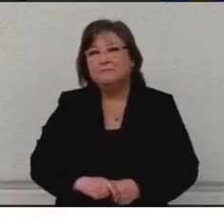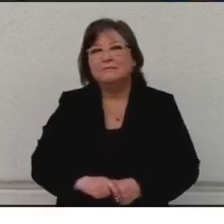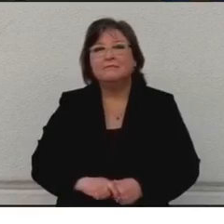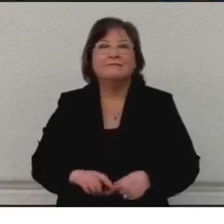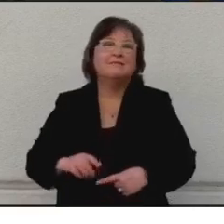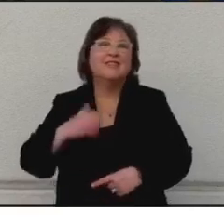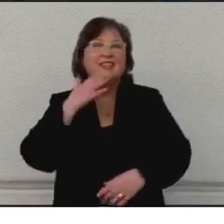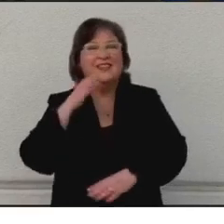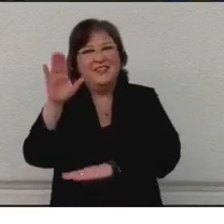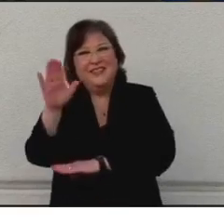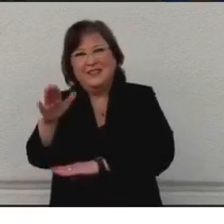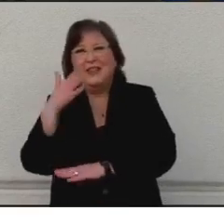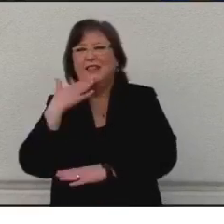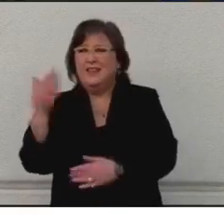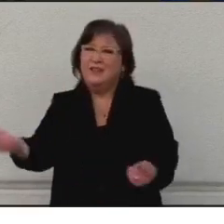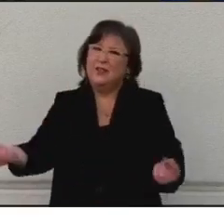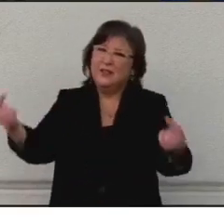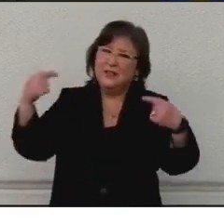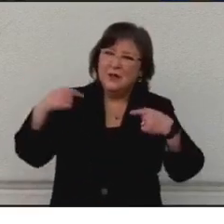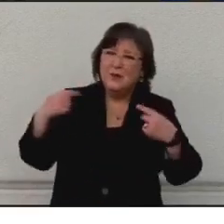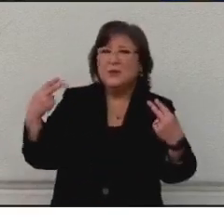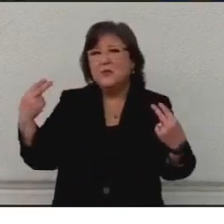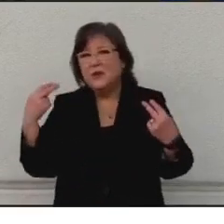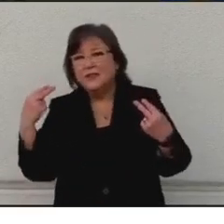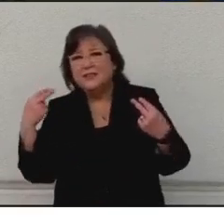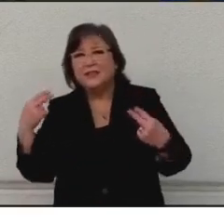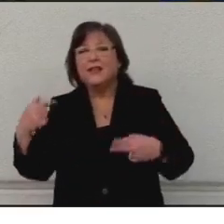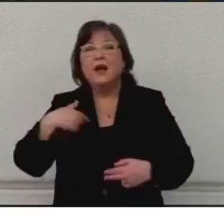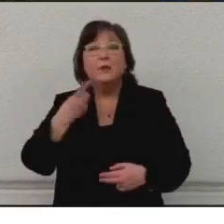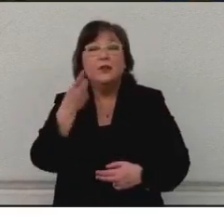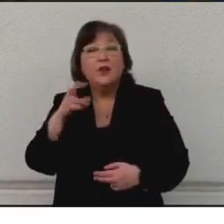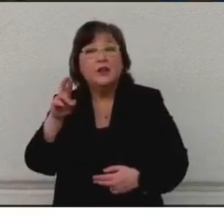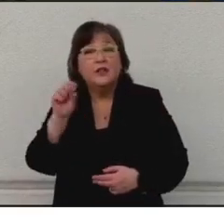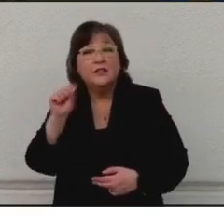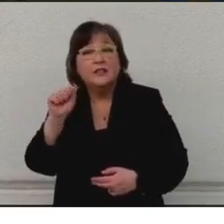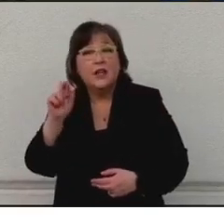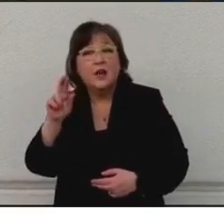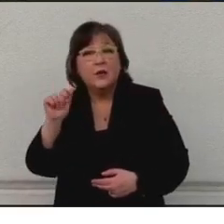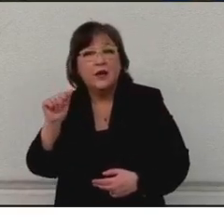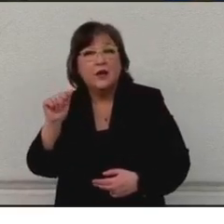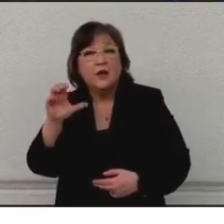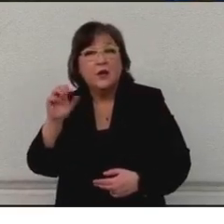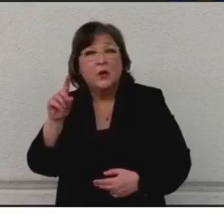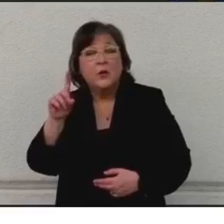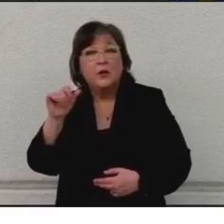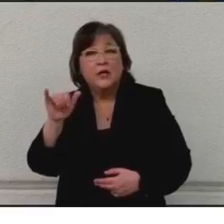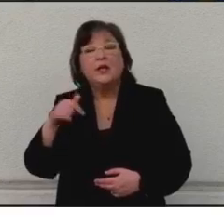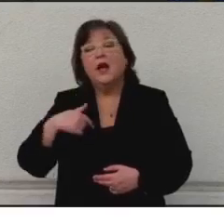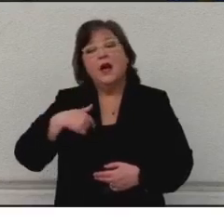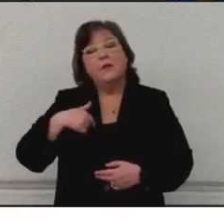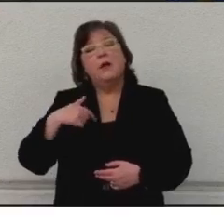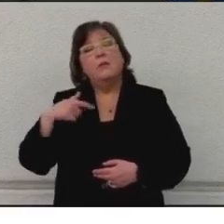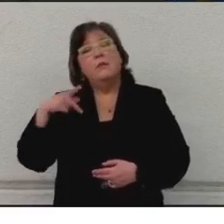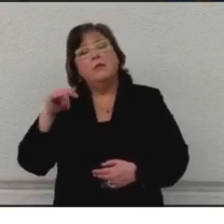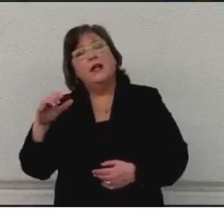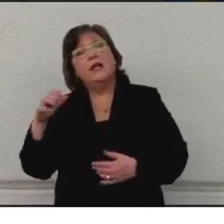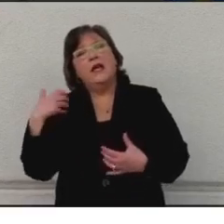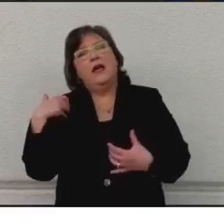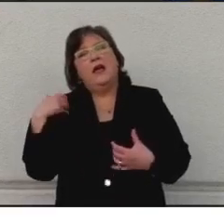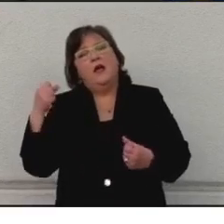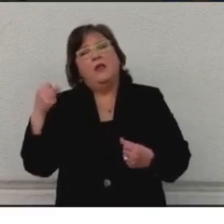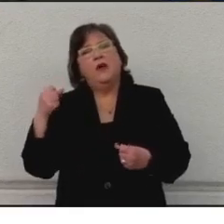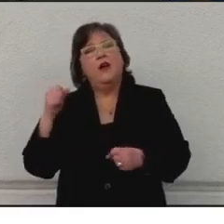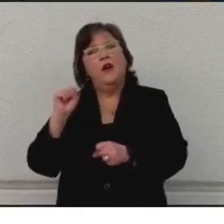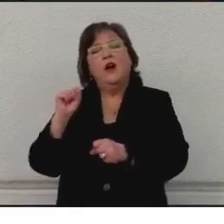Good afternoon, and thank you for being here. I'm Dr. Sarah Cody, Public Health Officer. So we are here today to